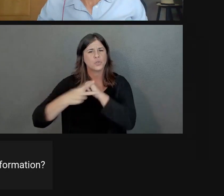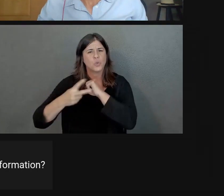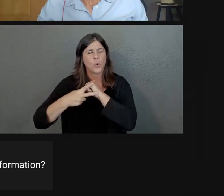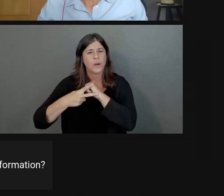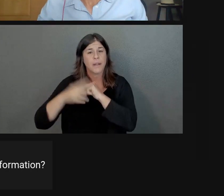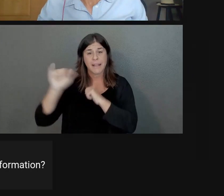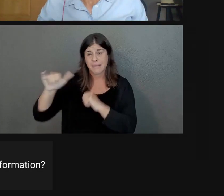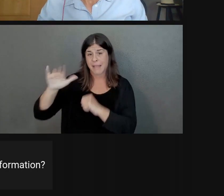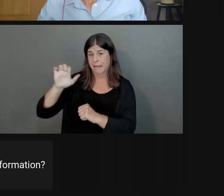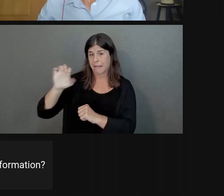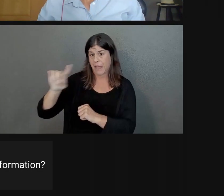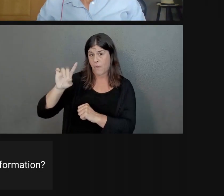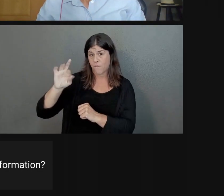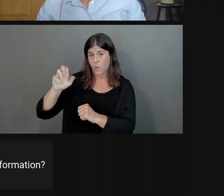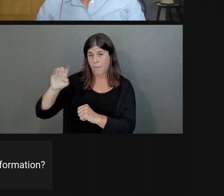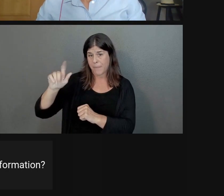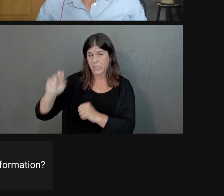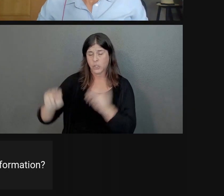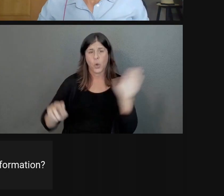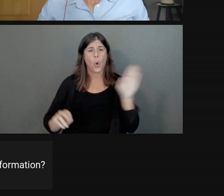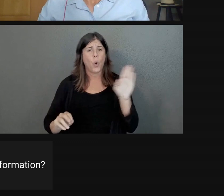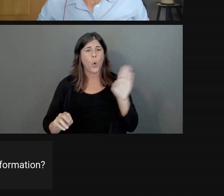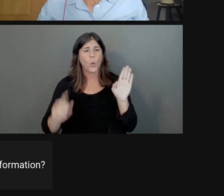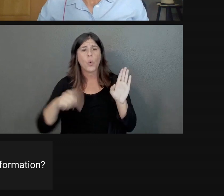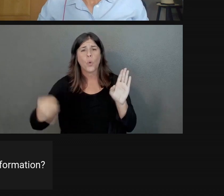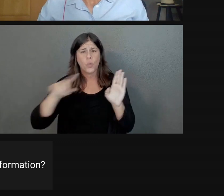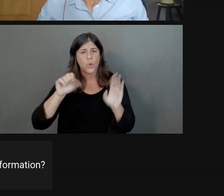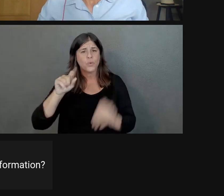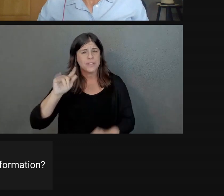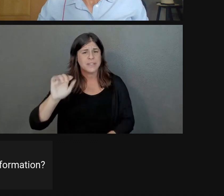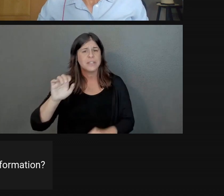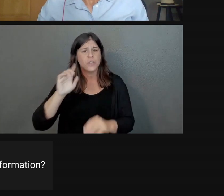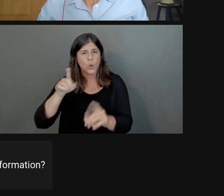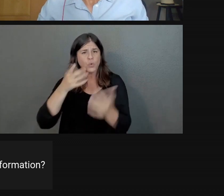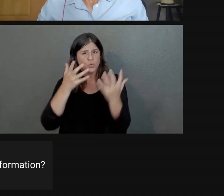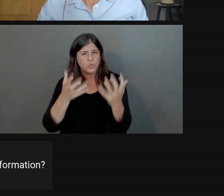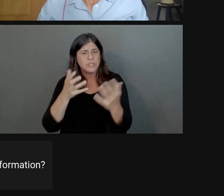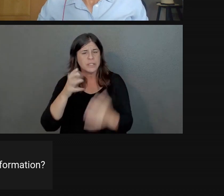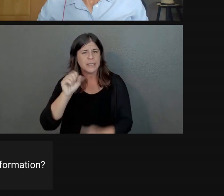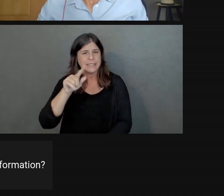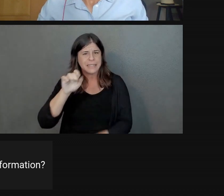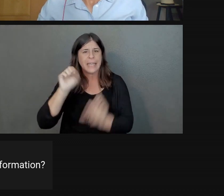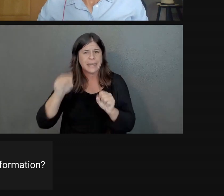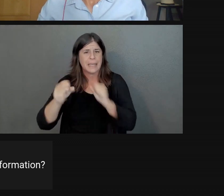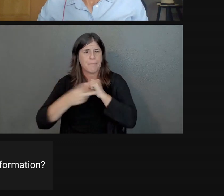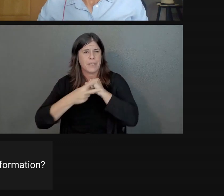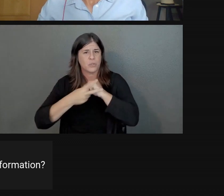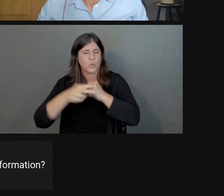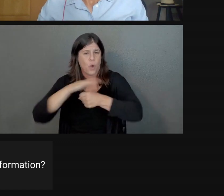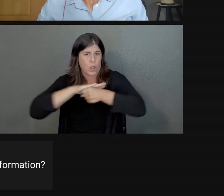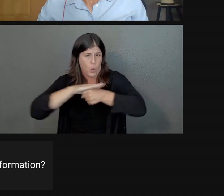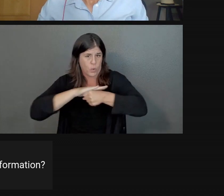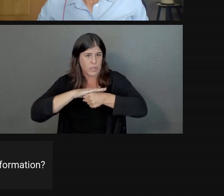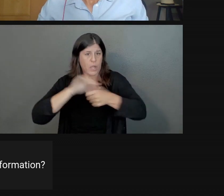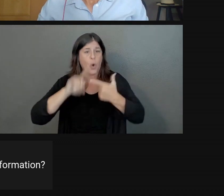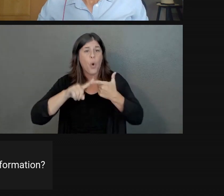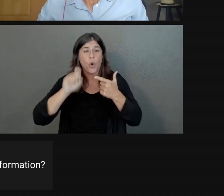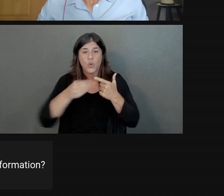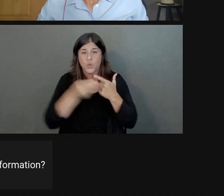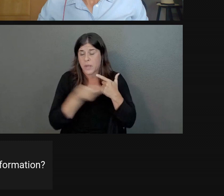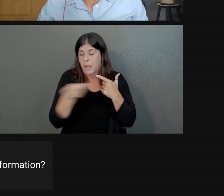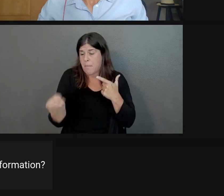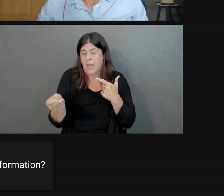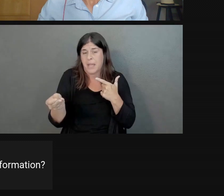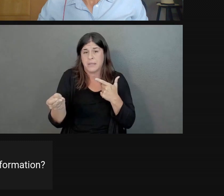CloudFormation? Oh no, so these state files can be, these desired state files can be stored locally, right? Or you can even pass these as